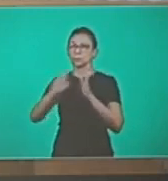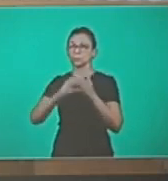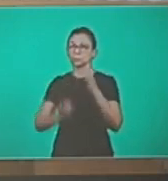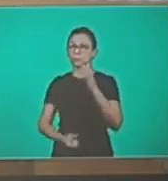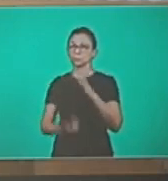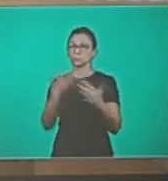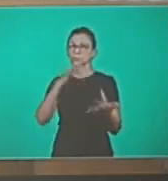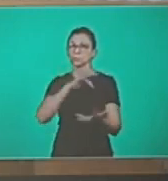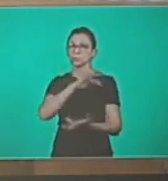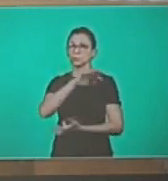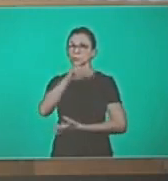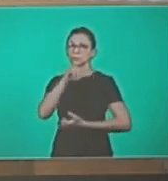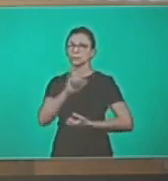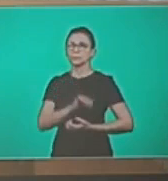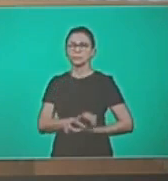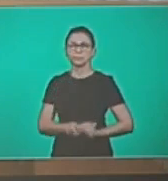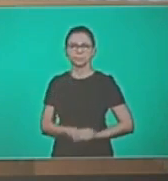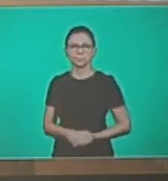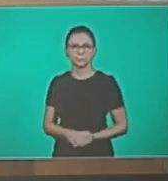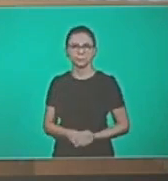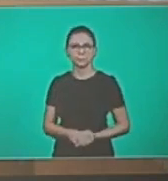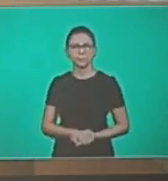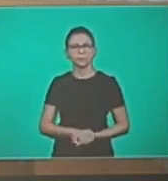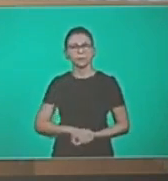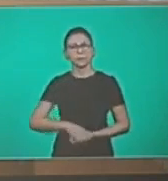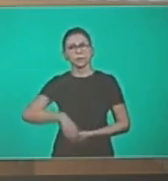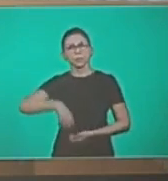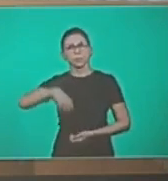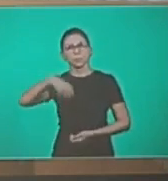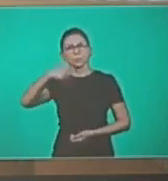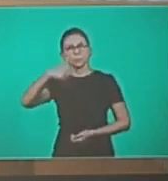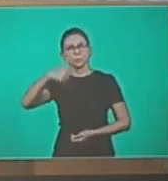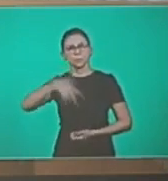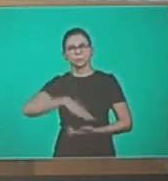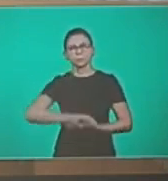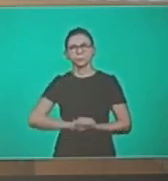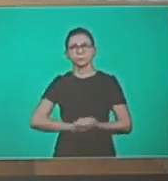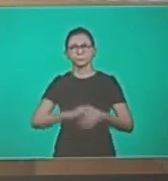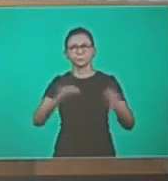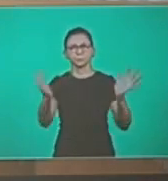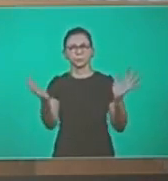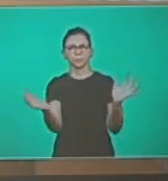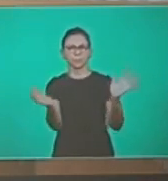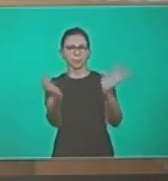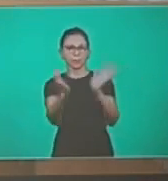and the first call. They call the team